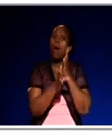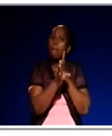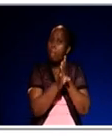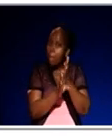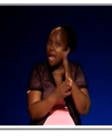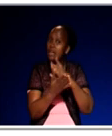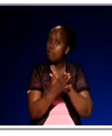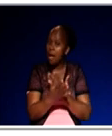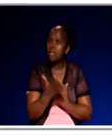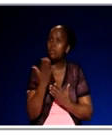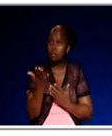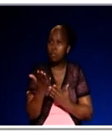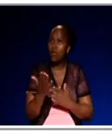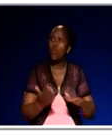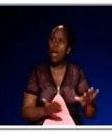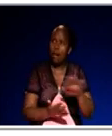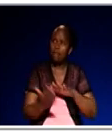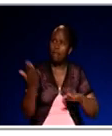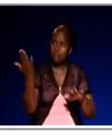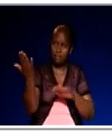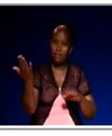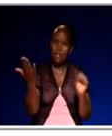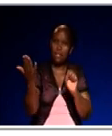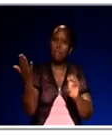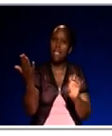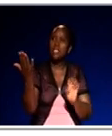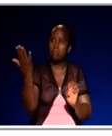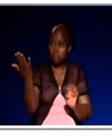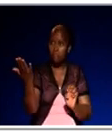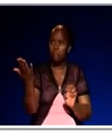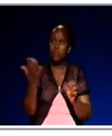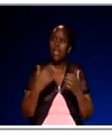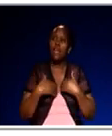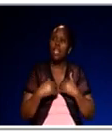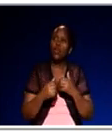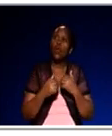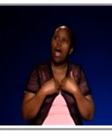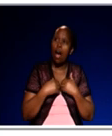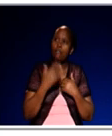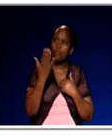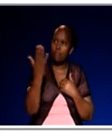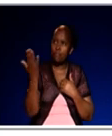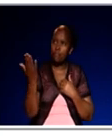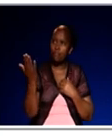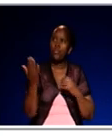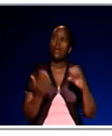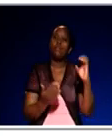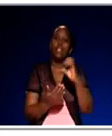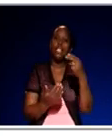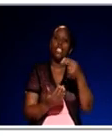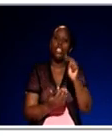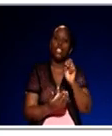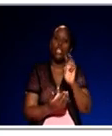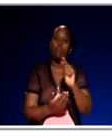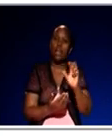the plate, the base. We are having the base as shown there. We have the base plate. Then from there, we are also having the chimney, or rather the barrel. That's